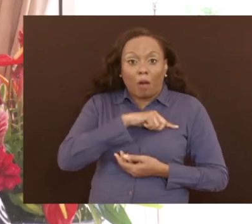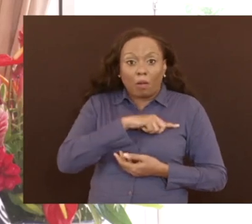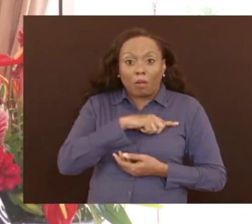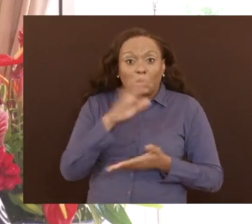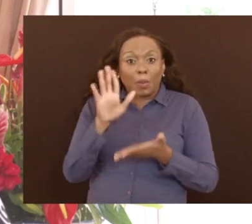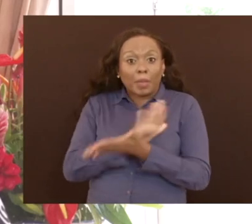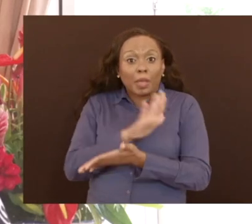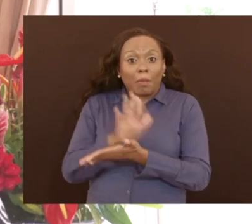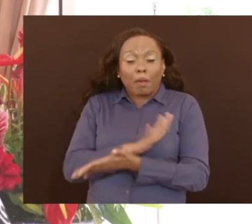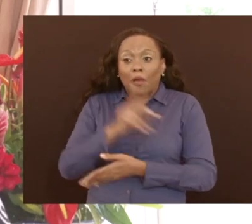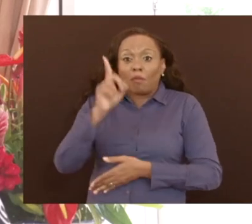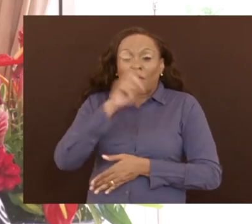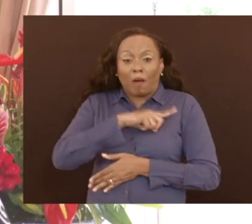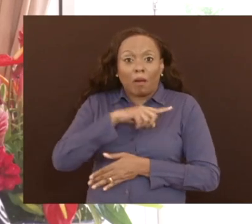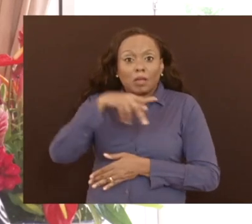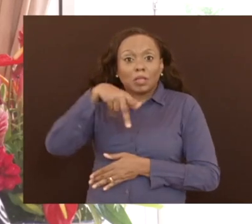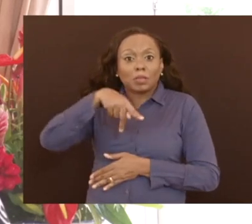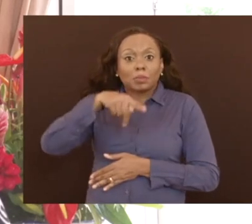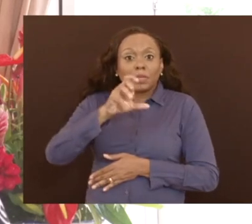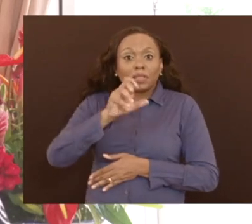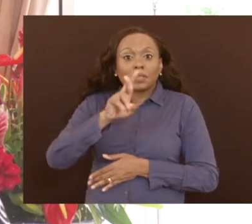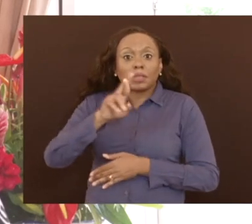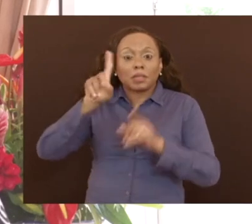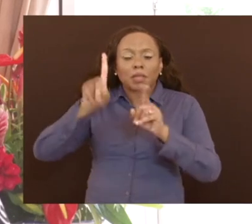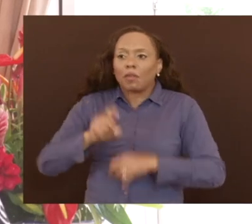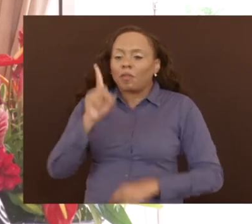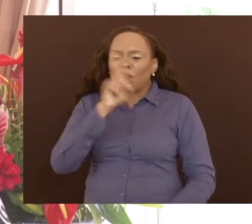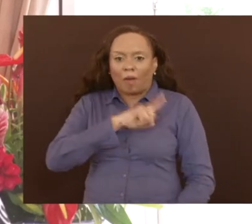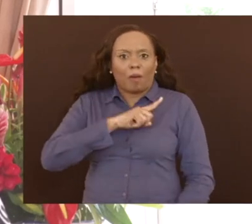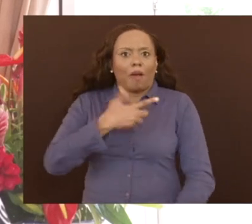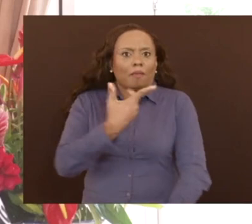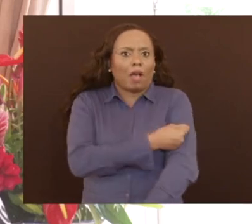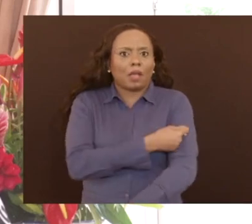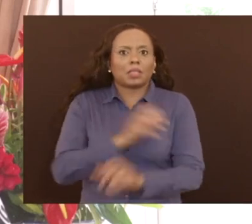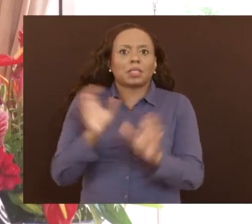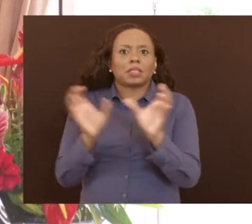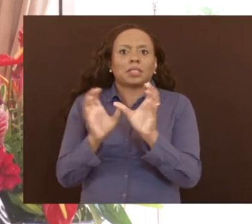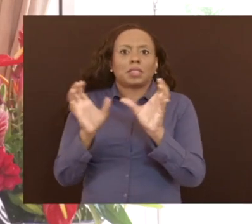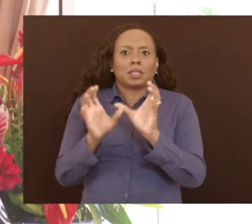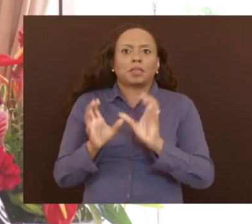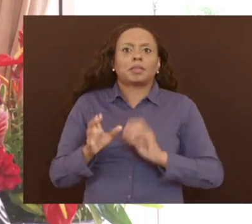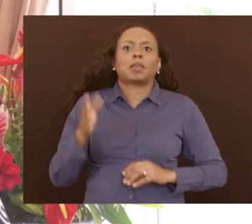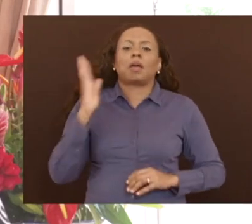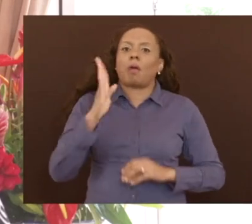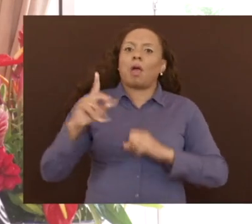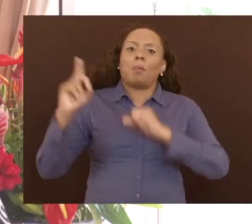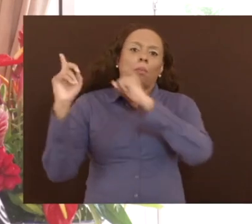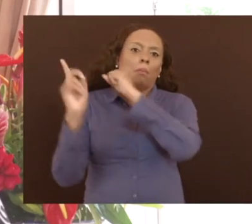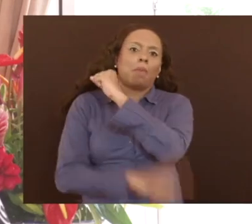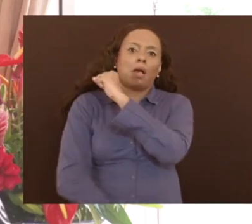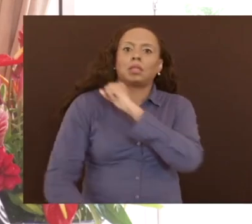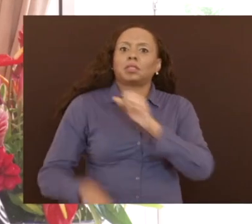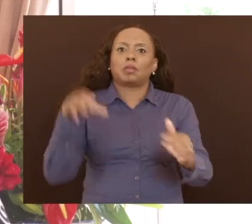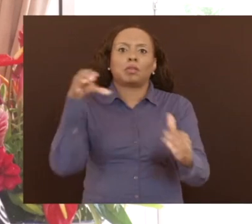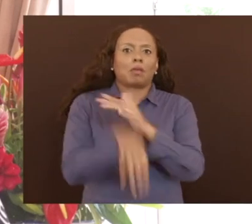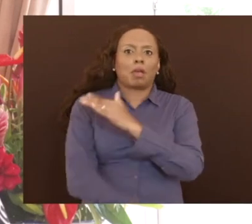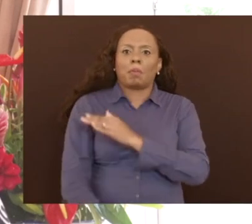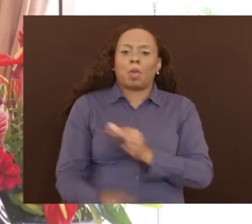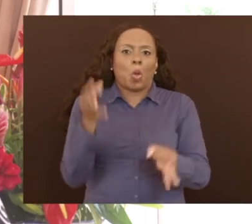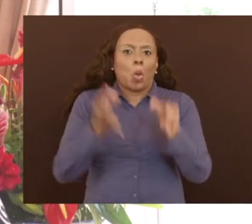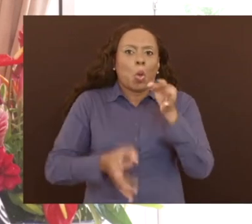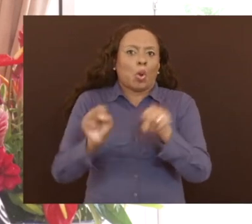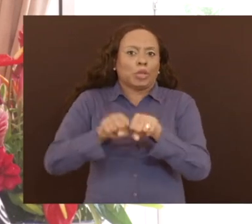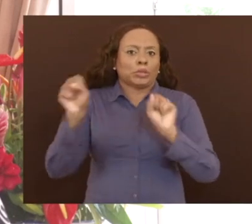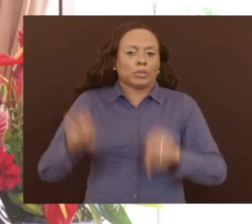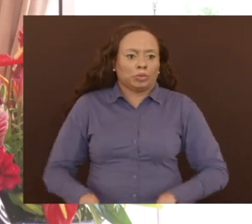or whether it be a fraudulent vaccine certificate, will be subject to penalties within the criminal justice system.